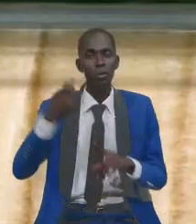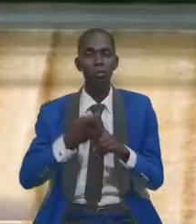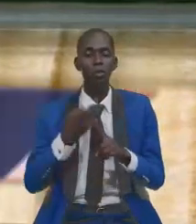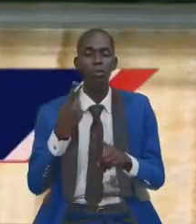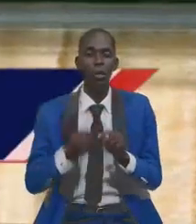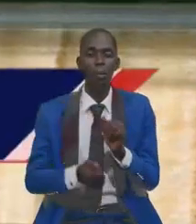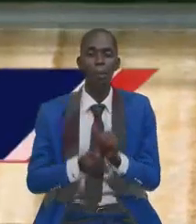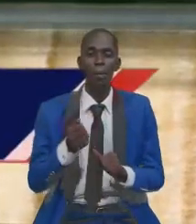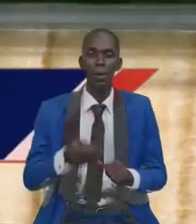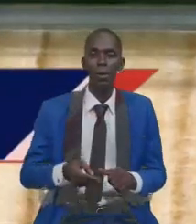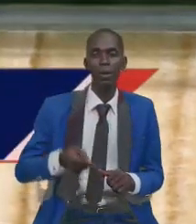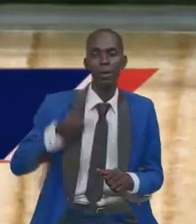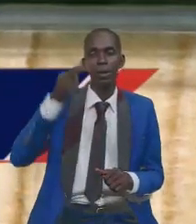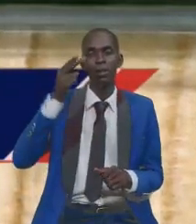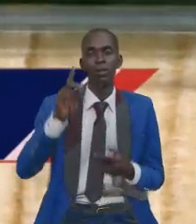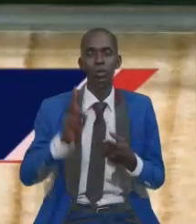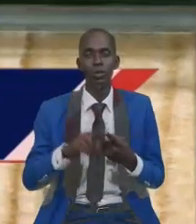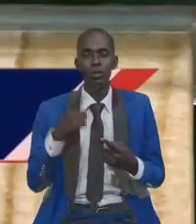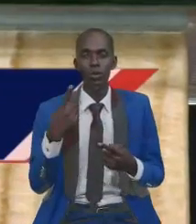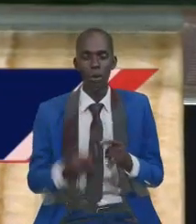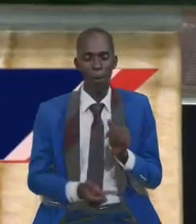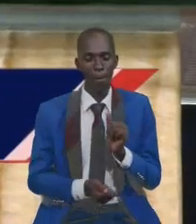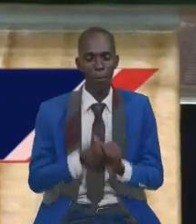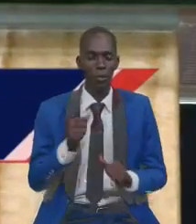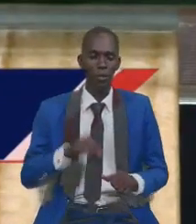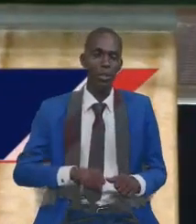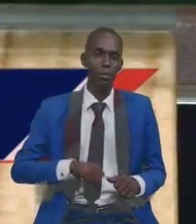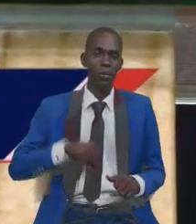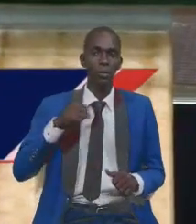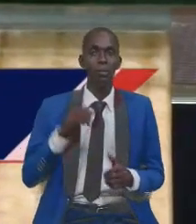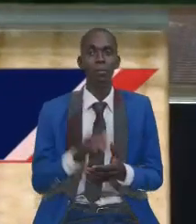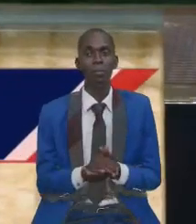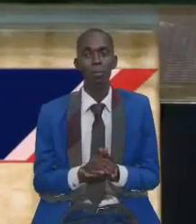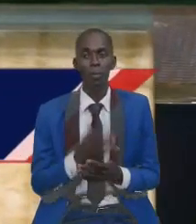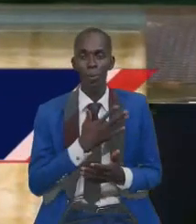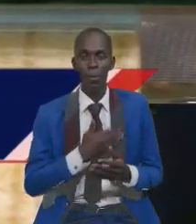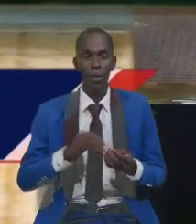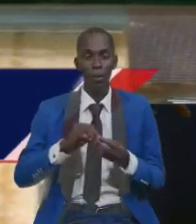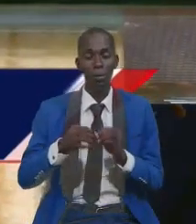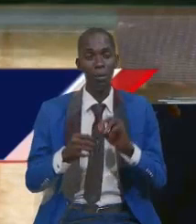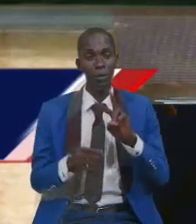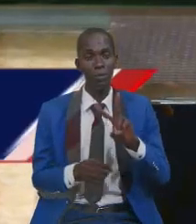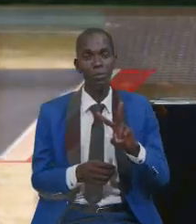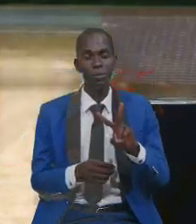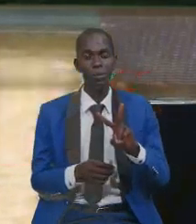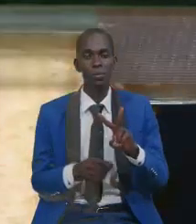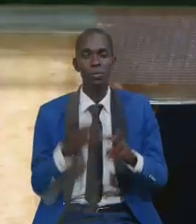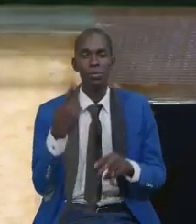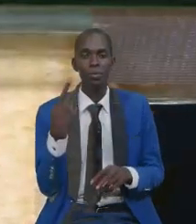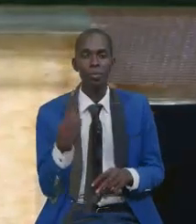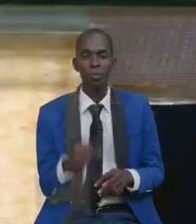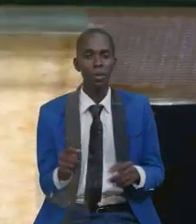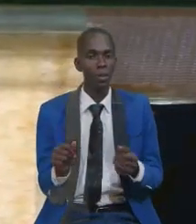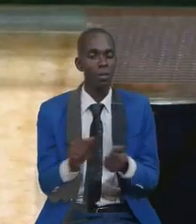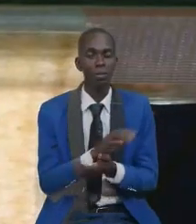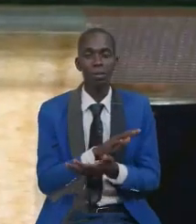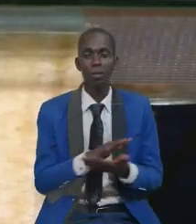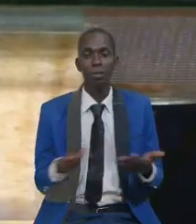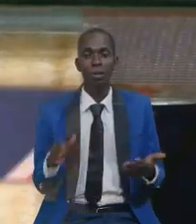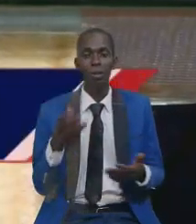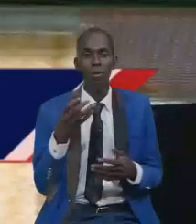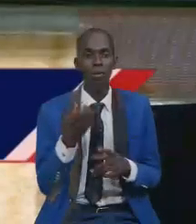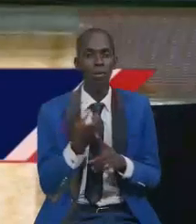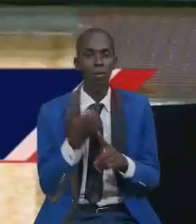most high to the most proud. And then number two is the devastation of from